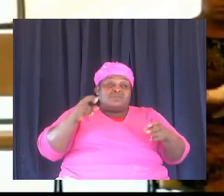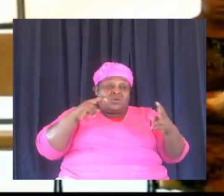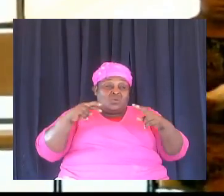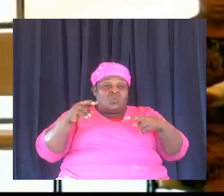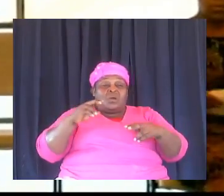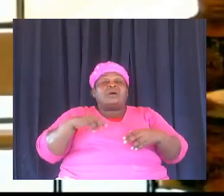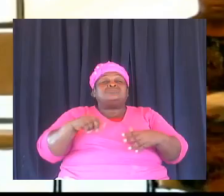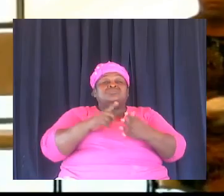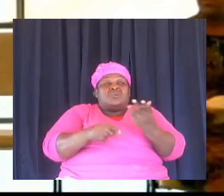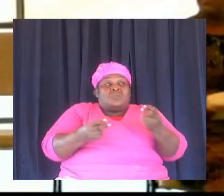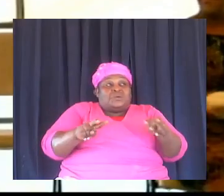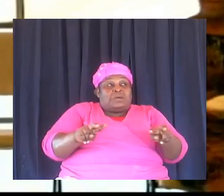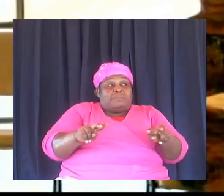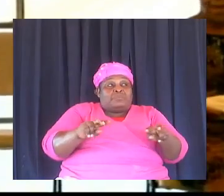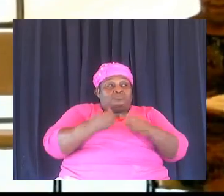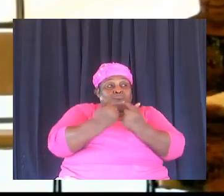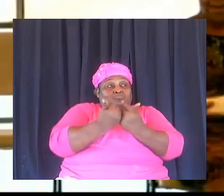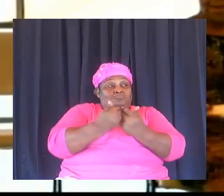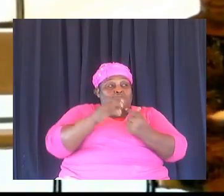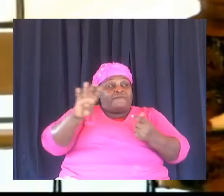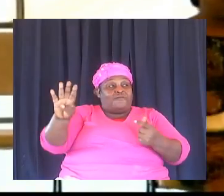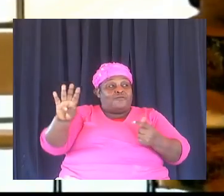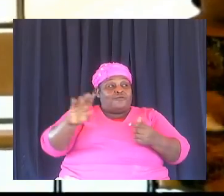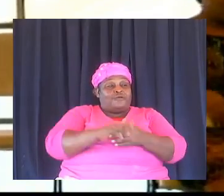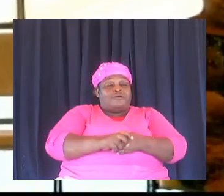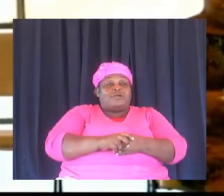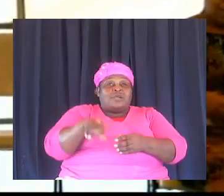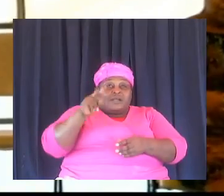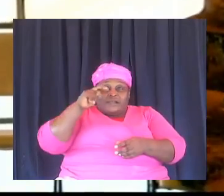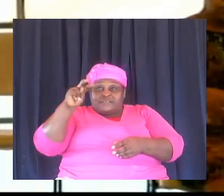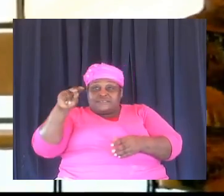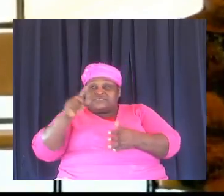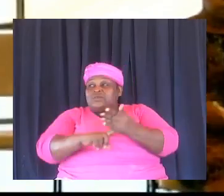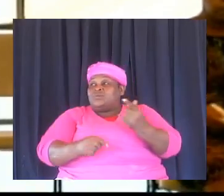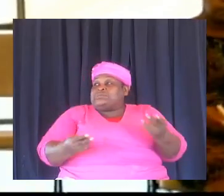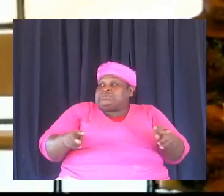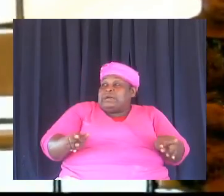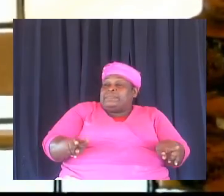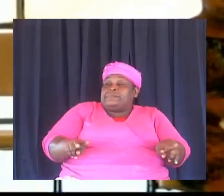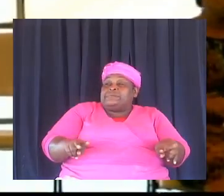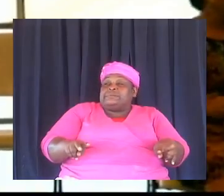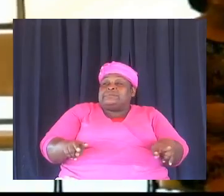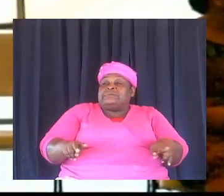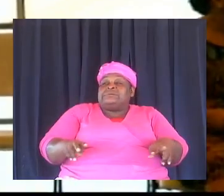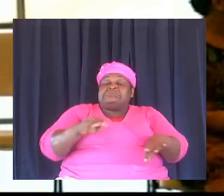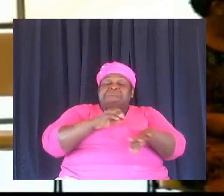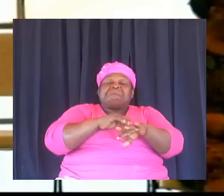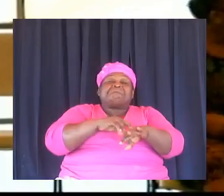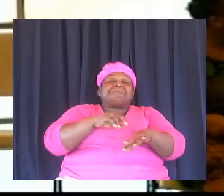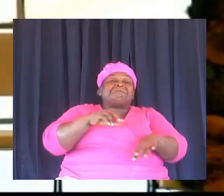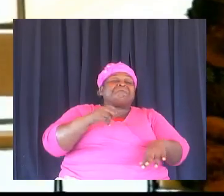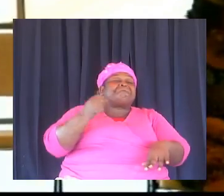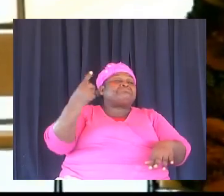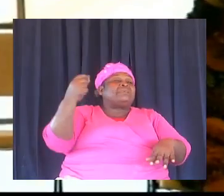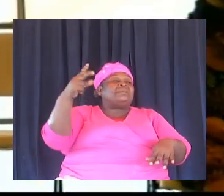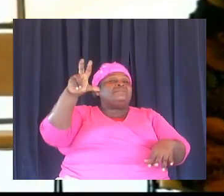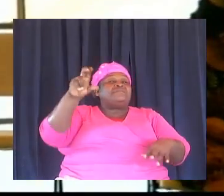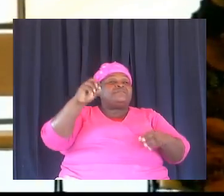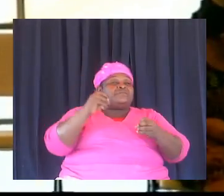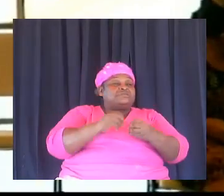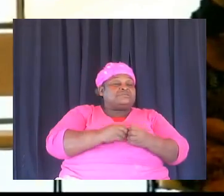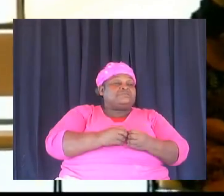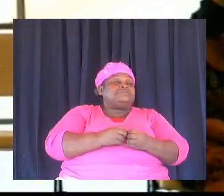group four. Group four is normally the big group, you know. And we are going to see what happened at 11:30. And then after